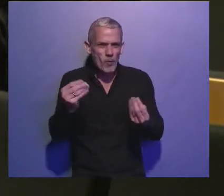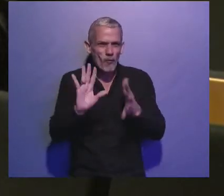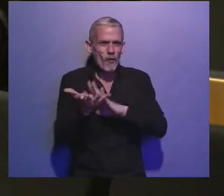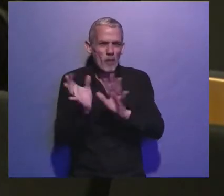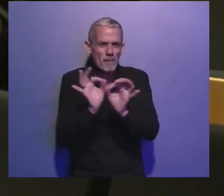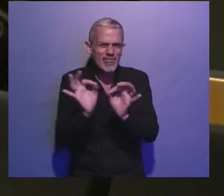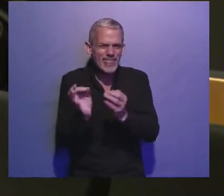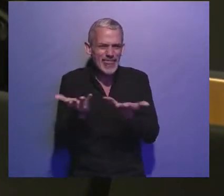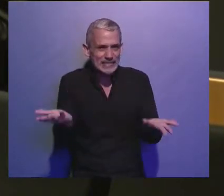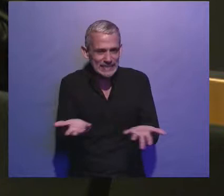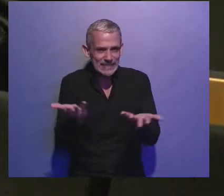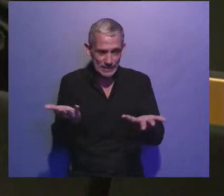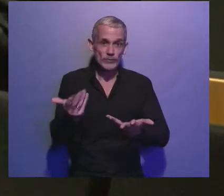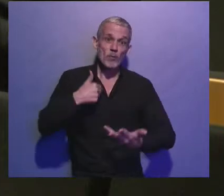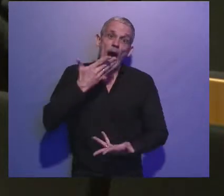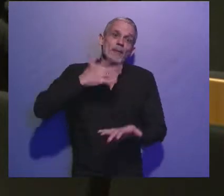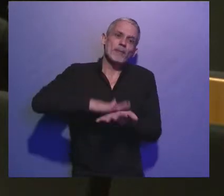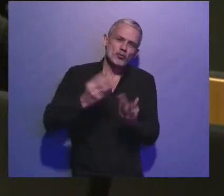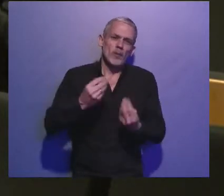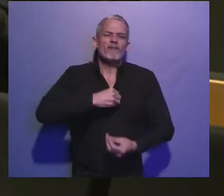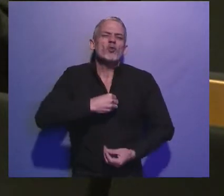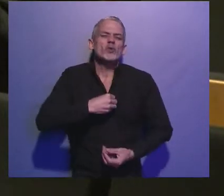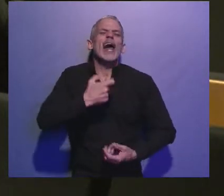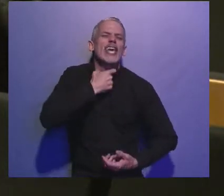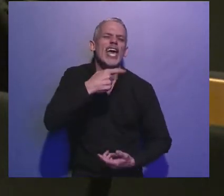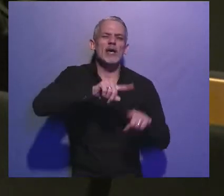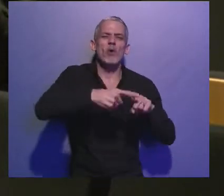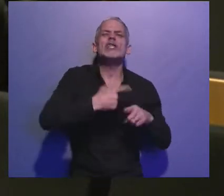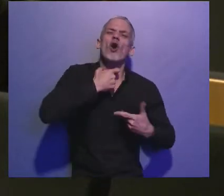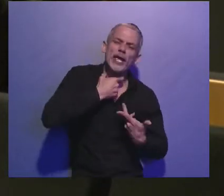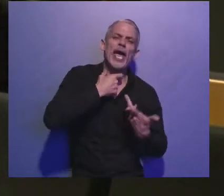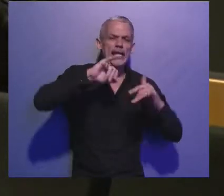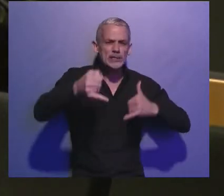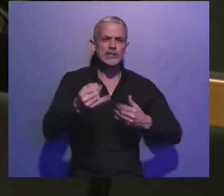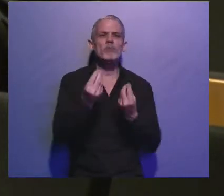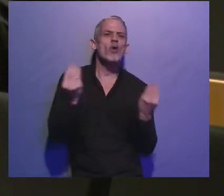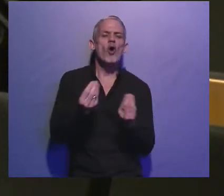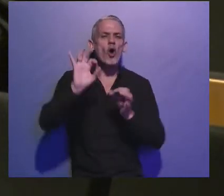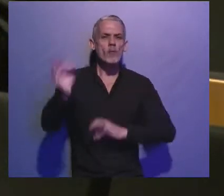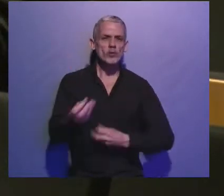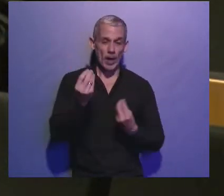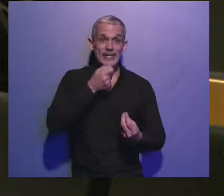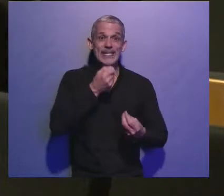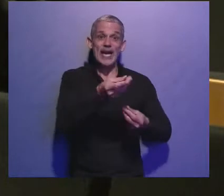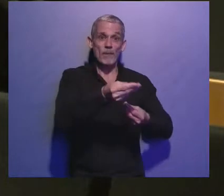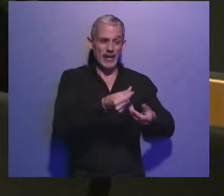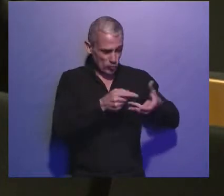measured, because precisely we can talk about political will and